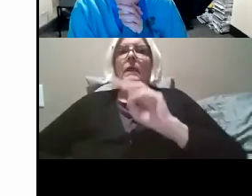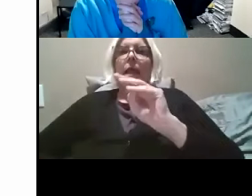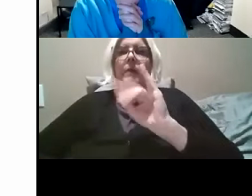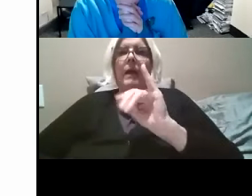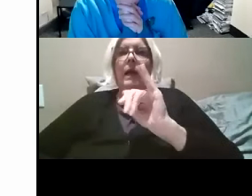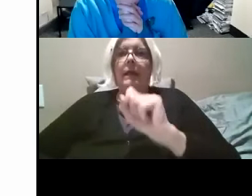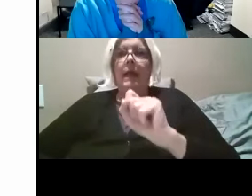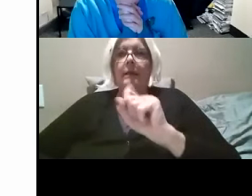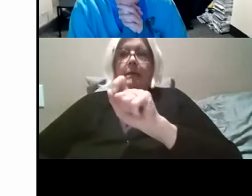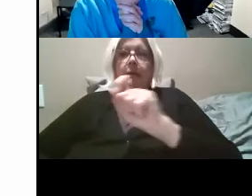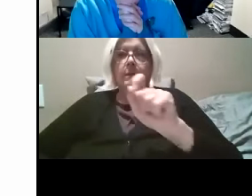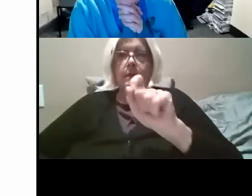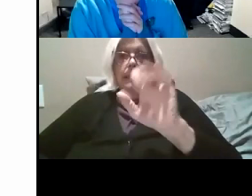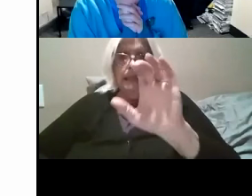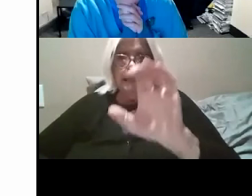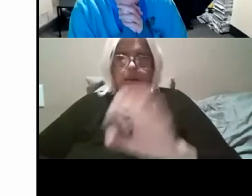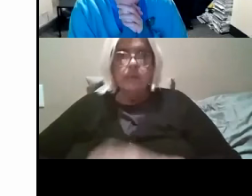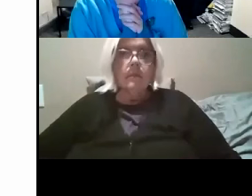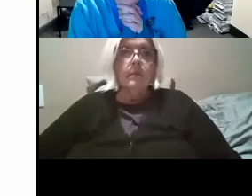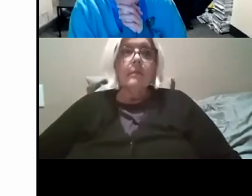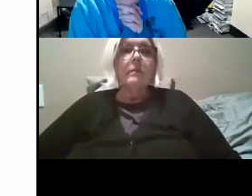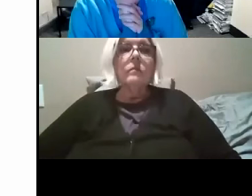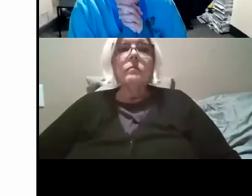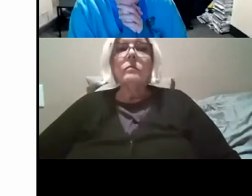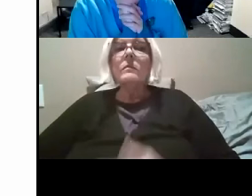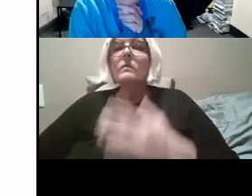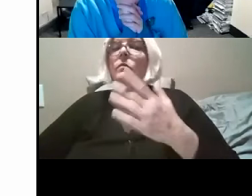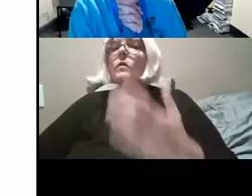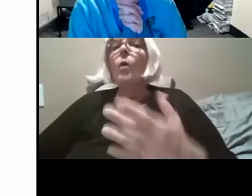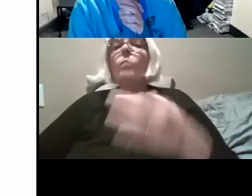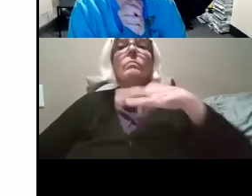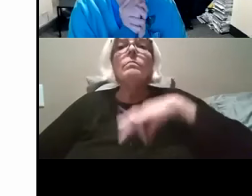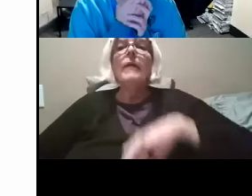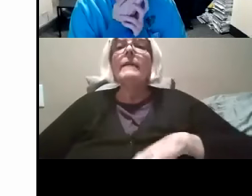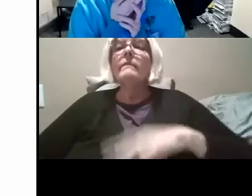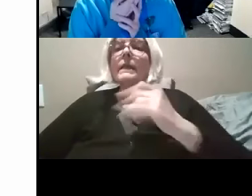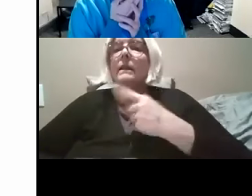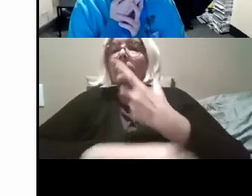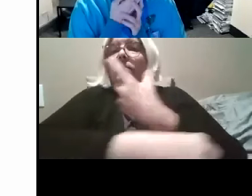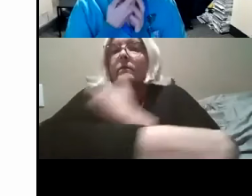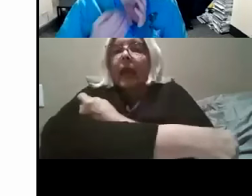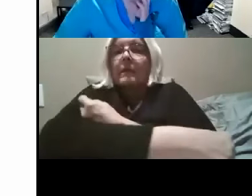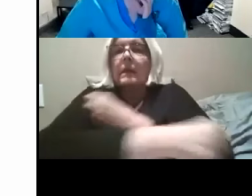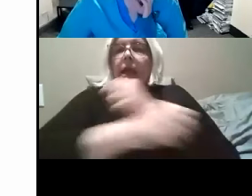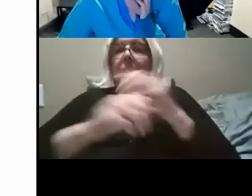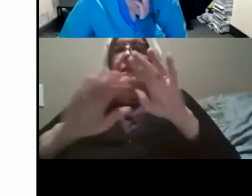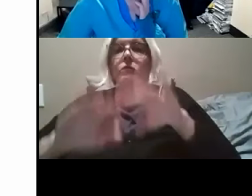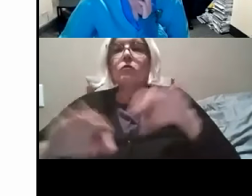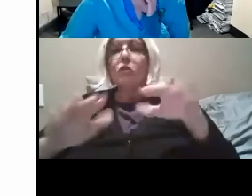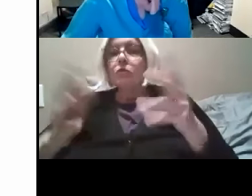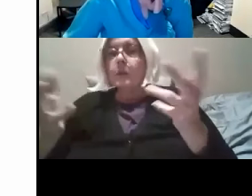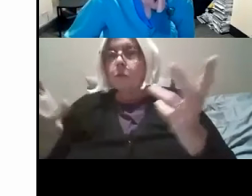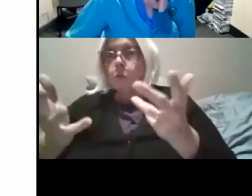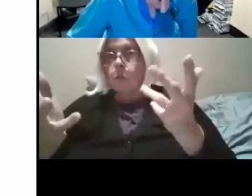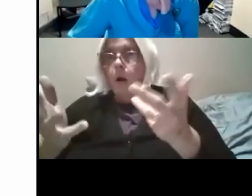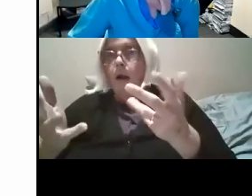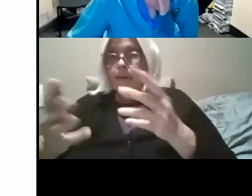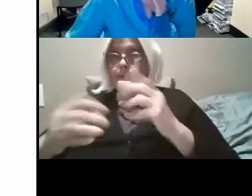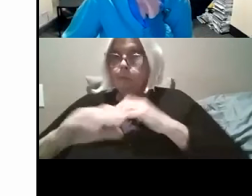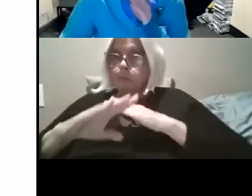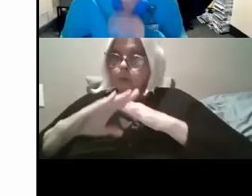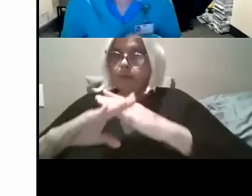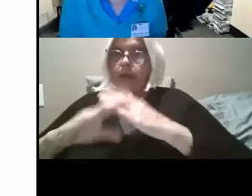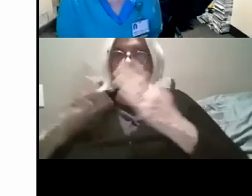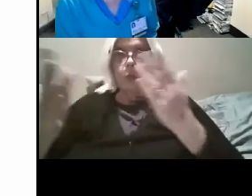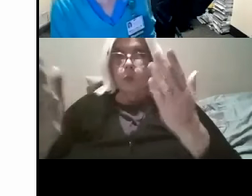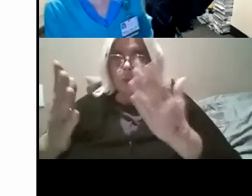the benefits of vaccinating kids and what we might prevent in kids 5 to 11,